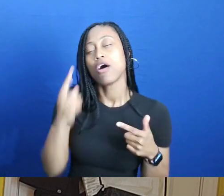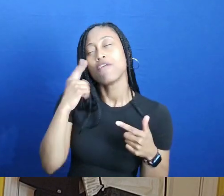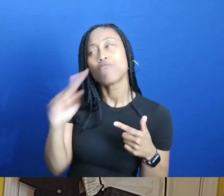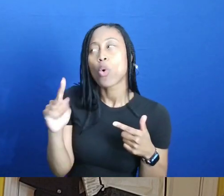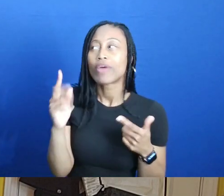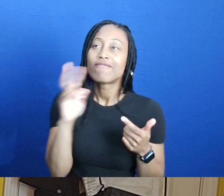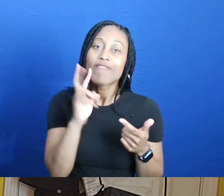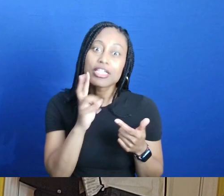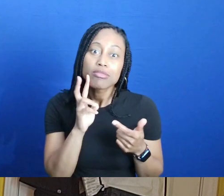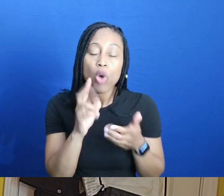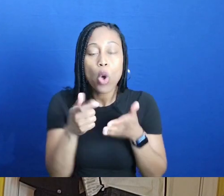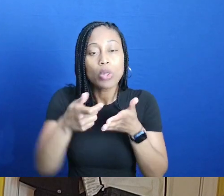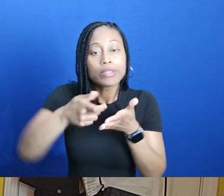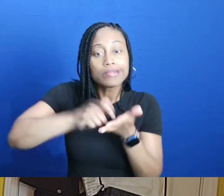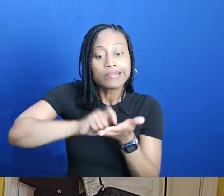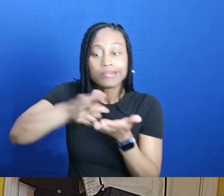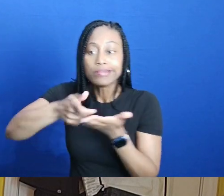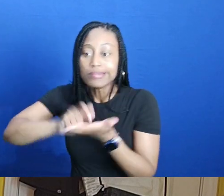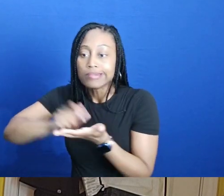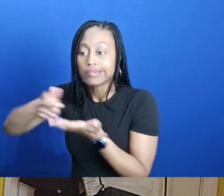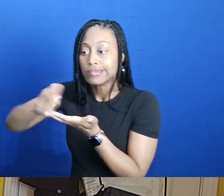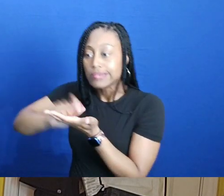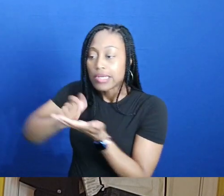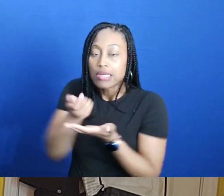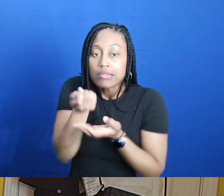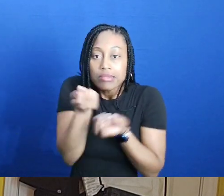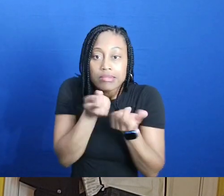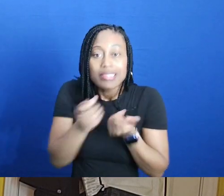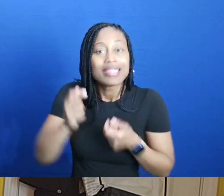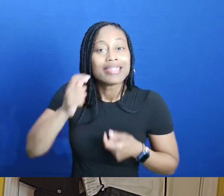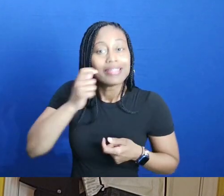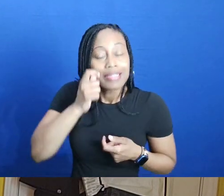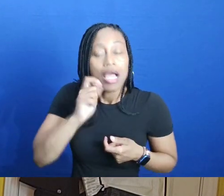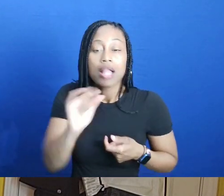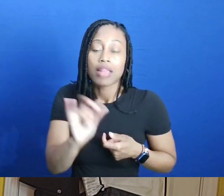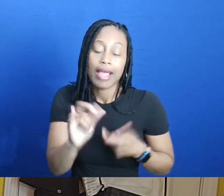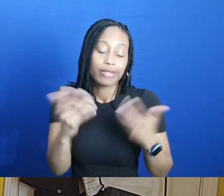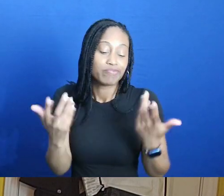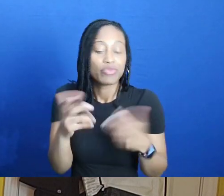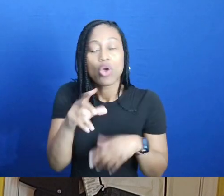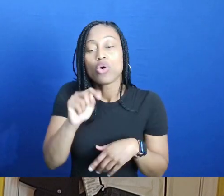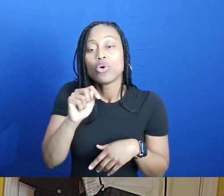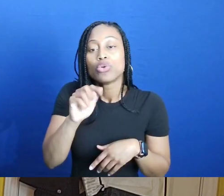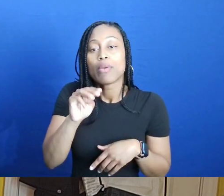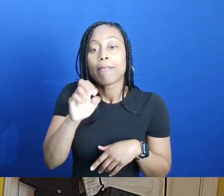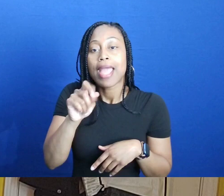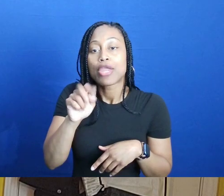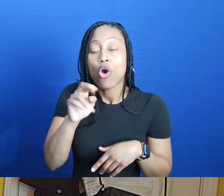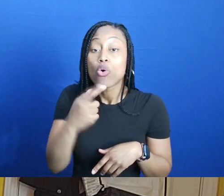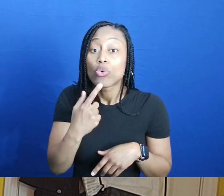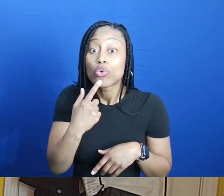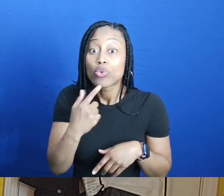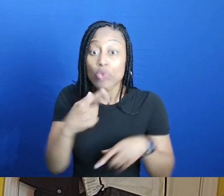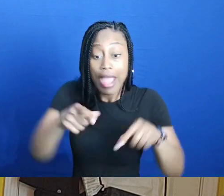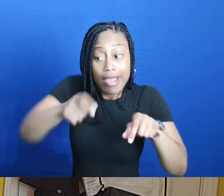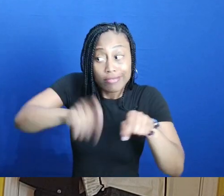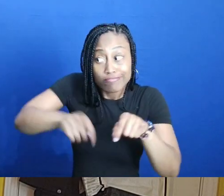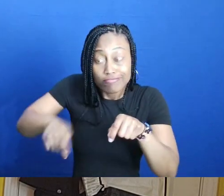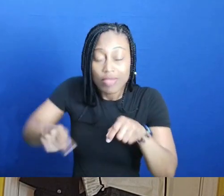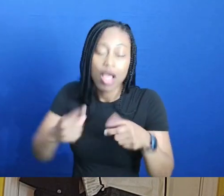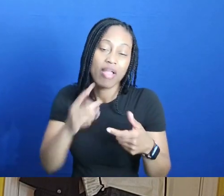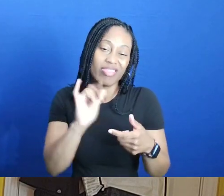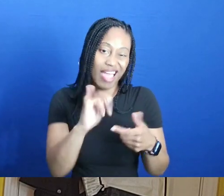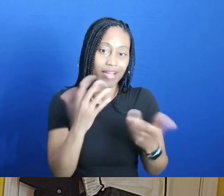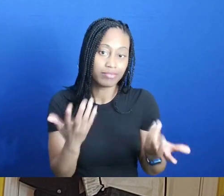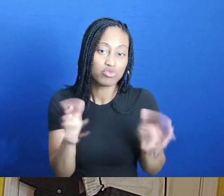smaller. This is for, I love to use this for peeling vegetables and um, cutting small, like a tomato